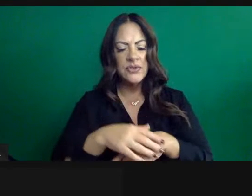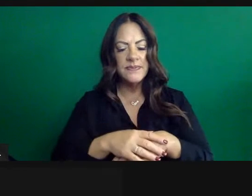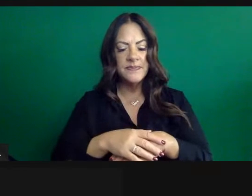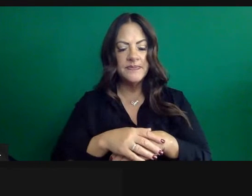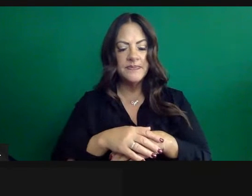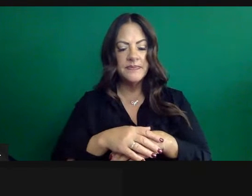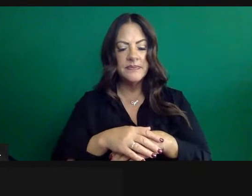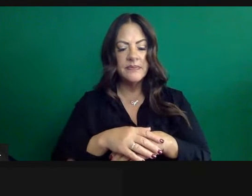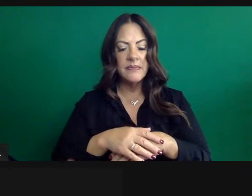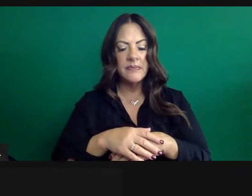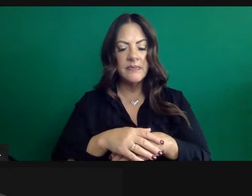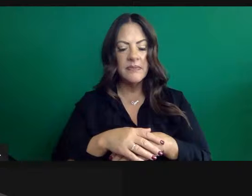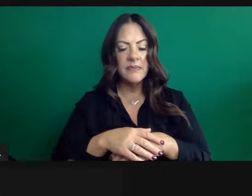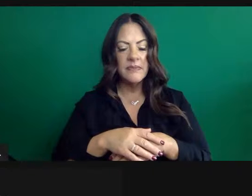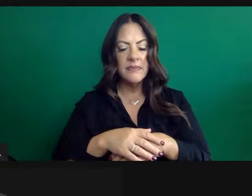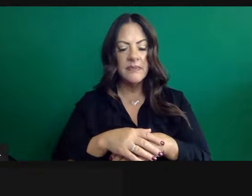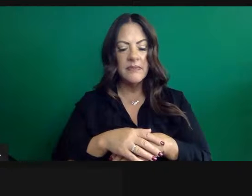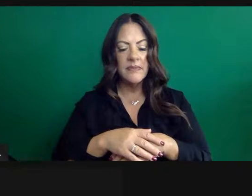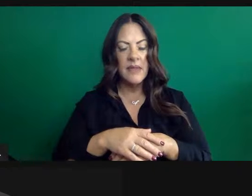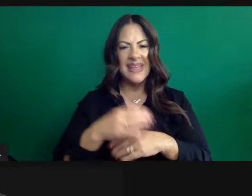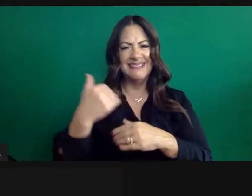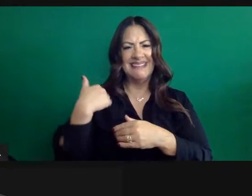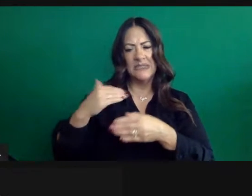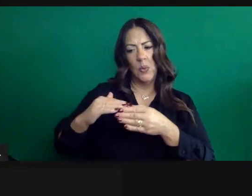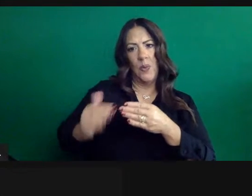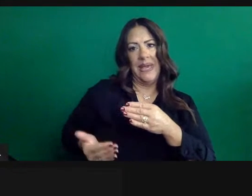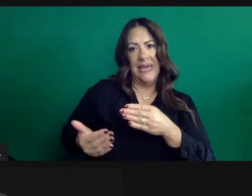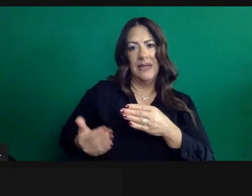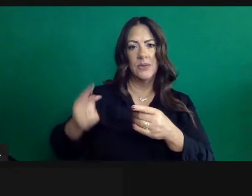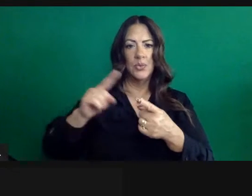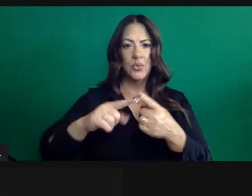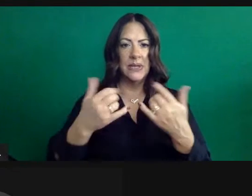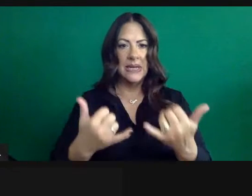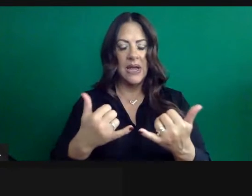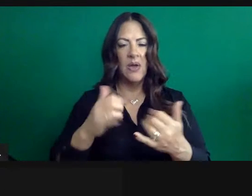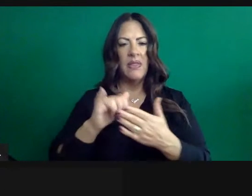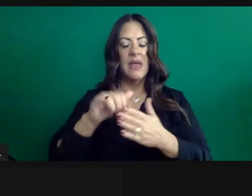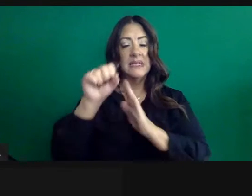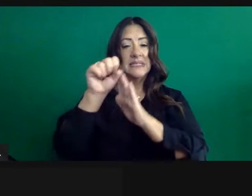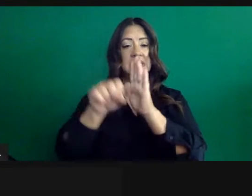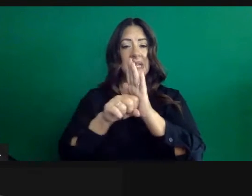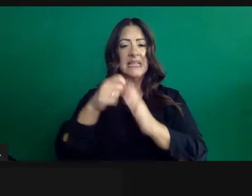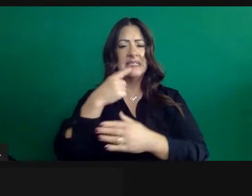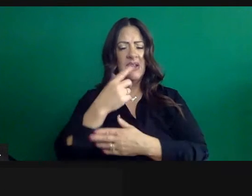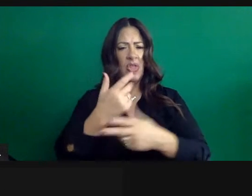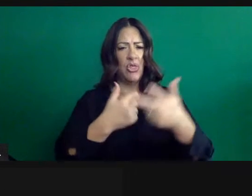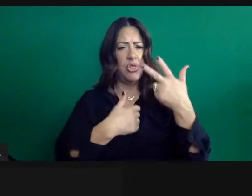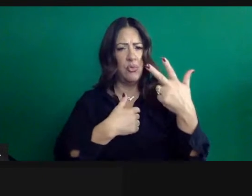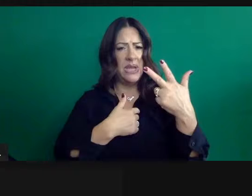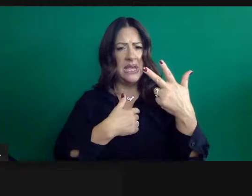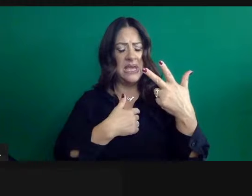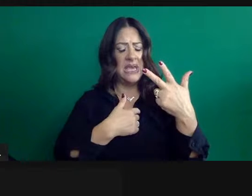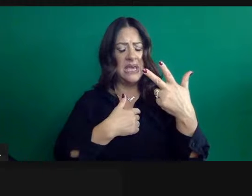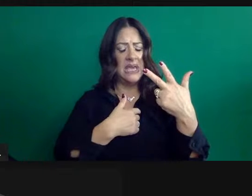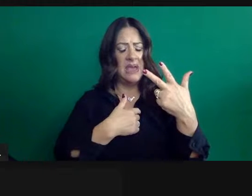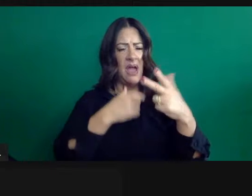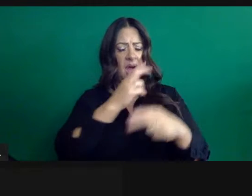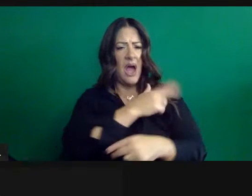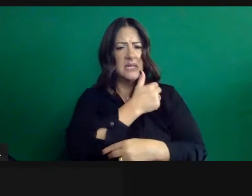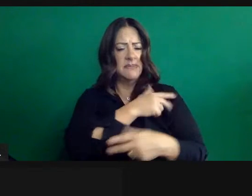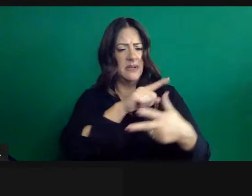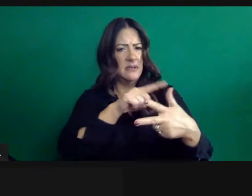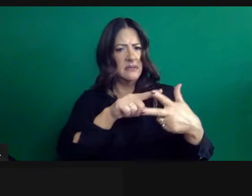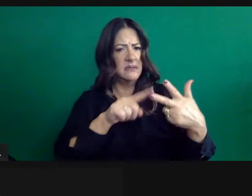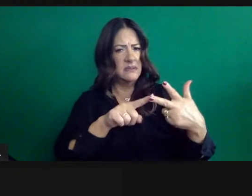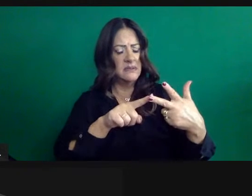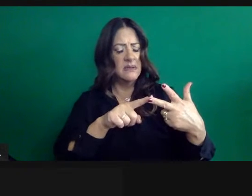We understand from over the weekend that the state said 3 hospitals had entered crisis care or had notified state